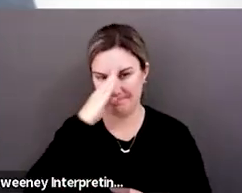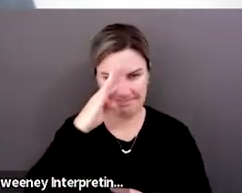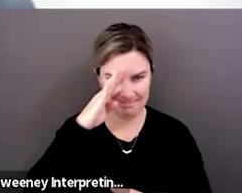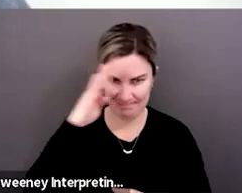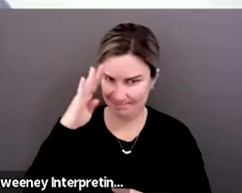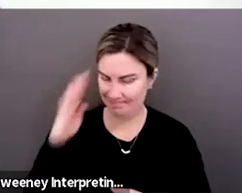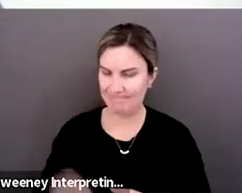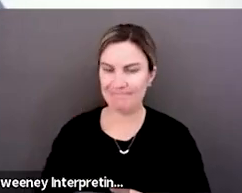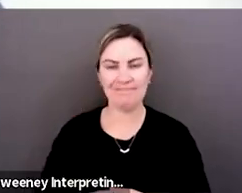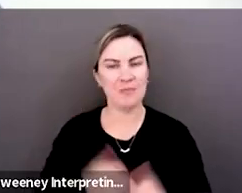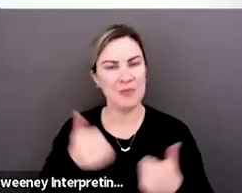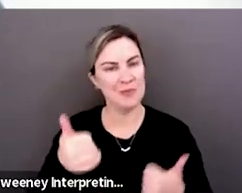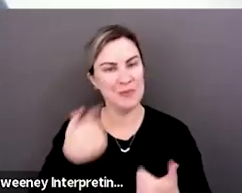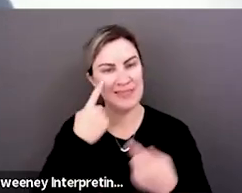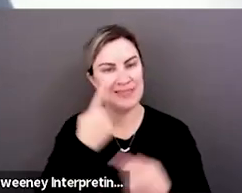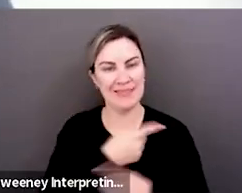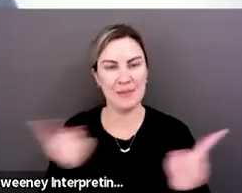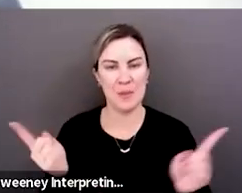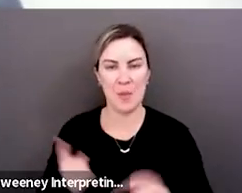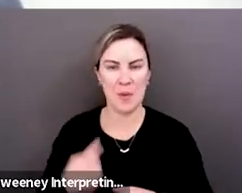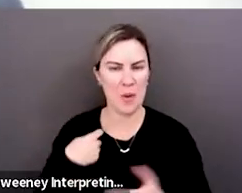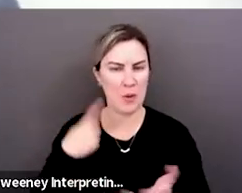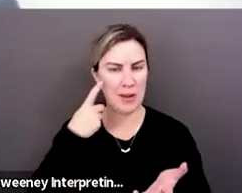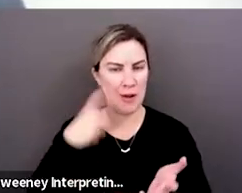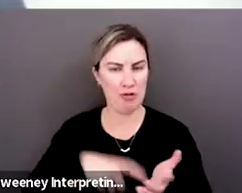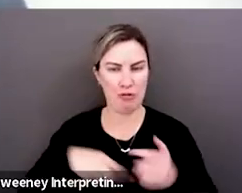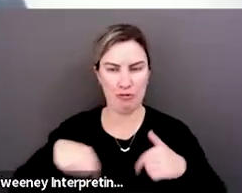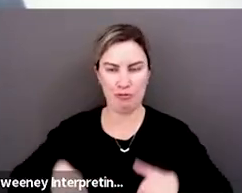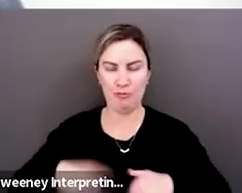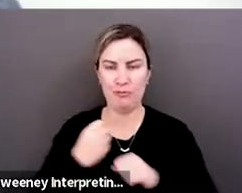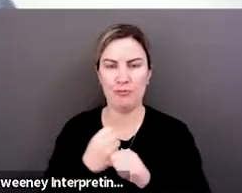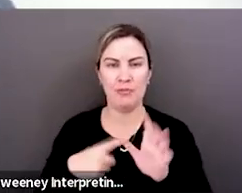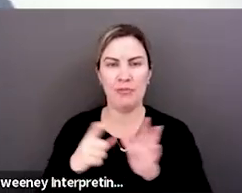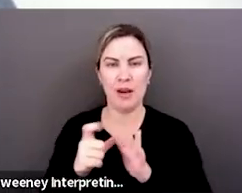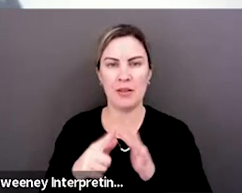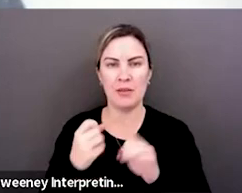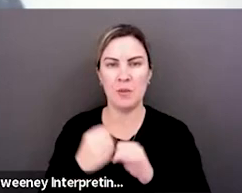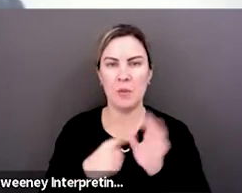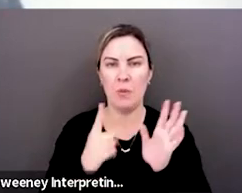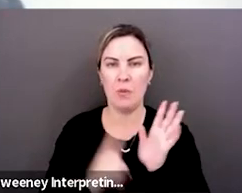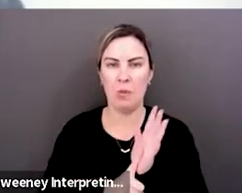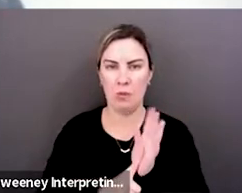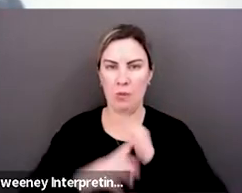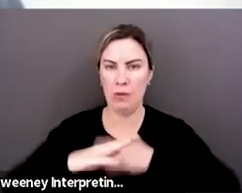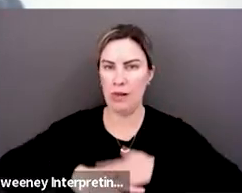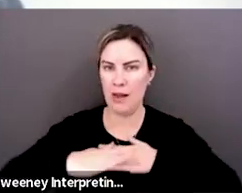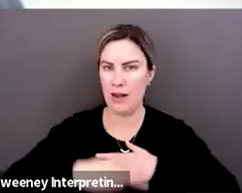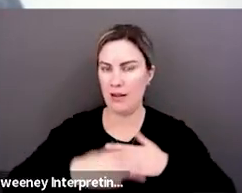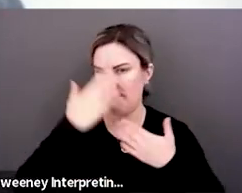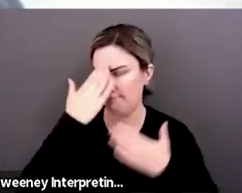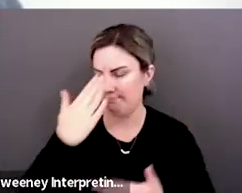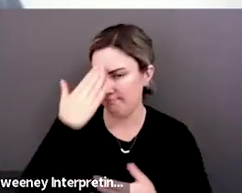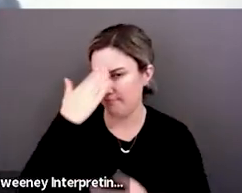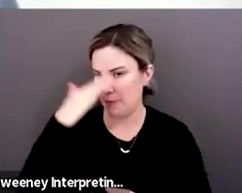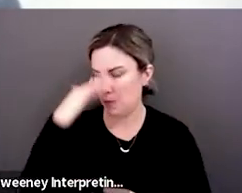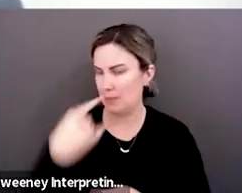greetings. Hi Parvathy again, good to see you. I should just acknowledge that I'm on Gadigal land here as well, and I'd like to honour elders past, present